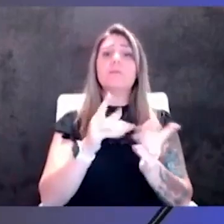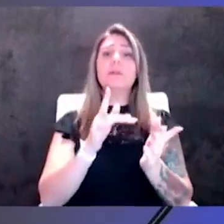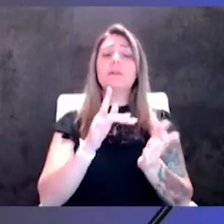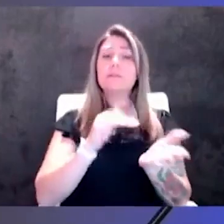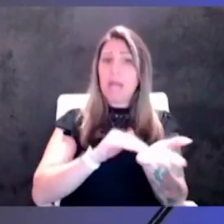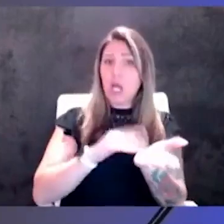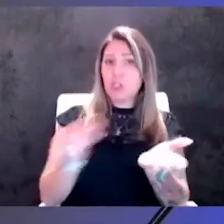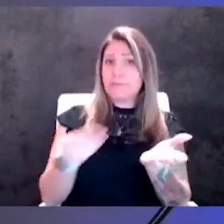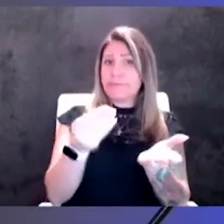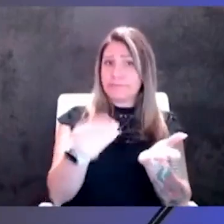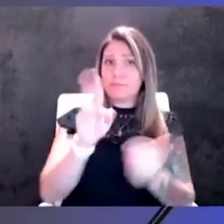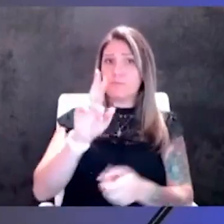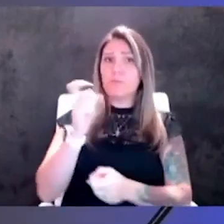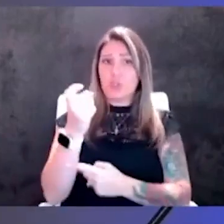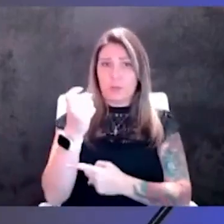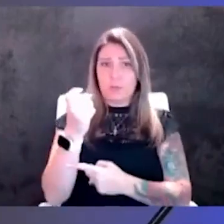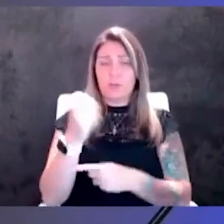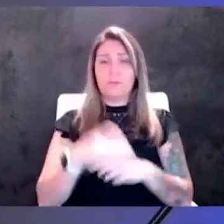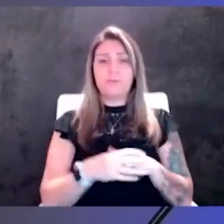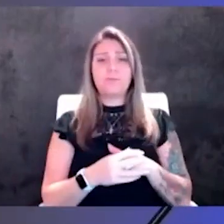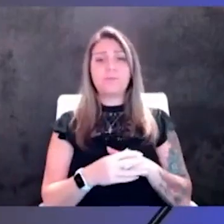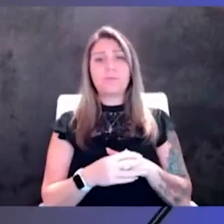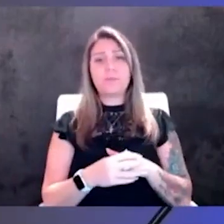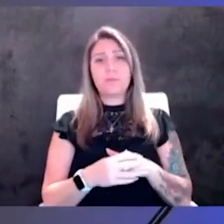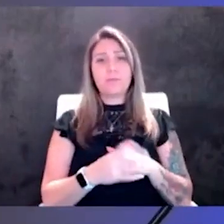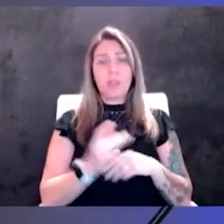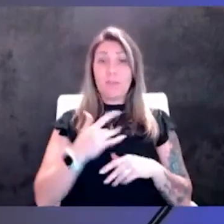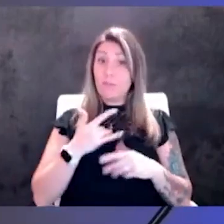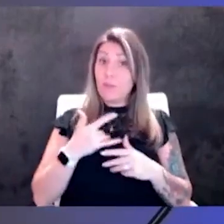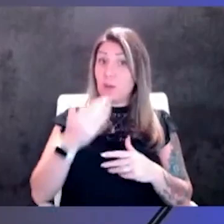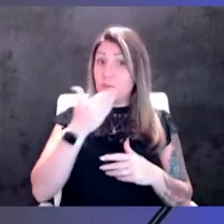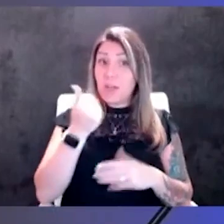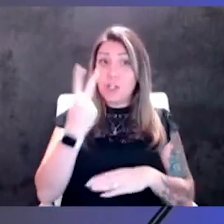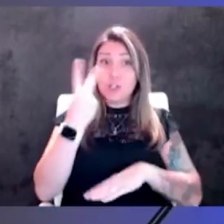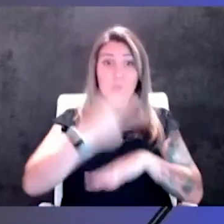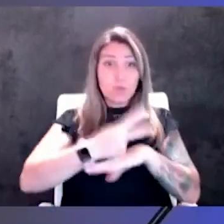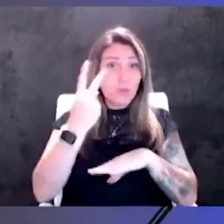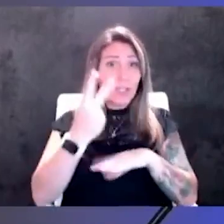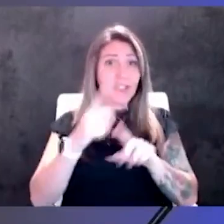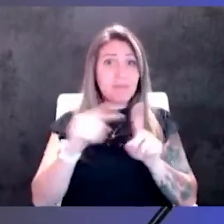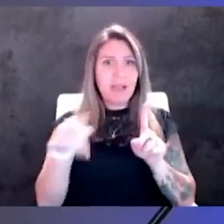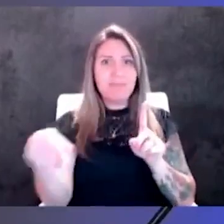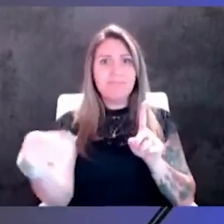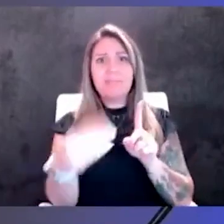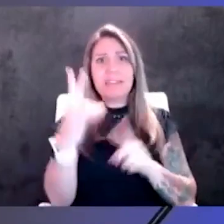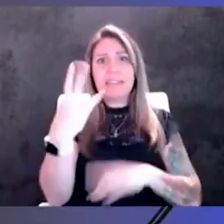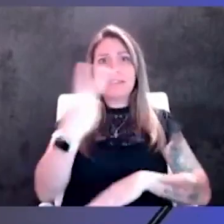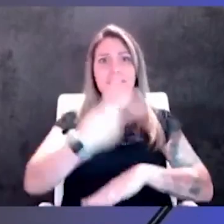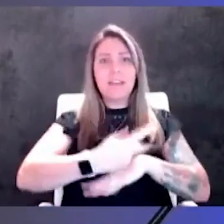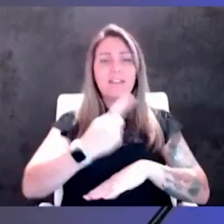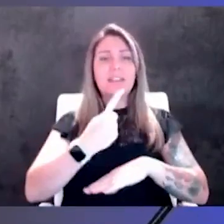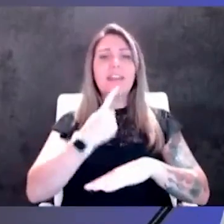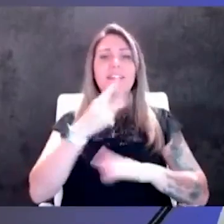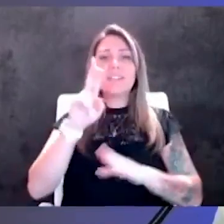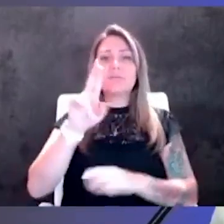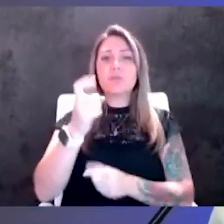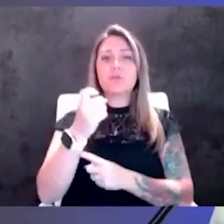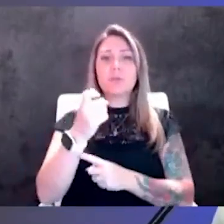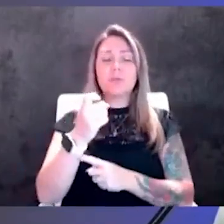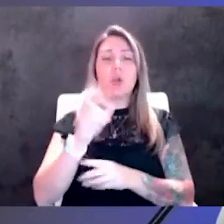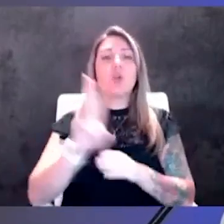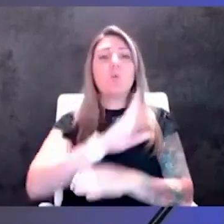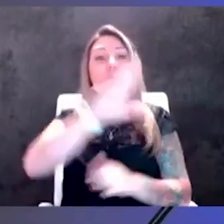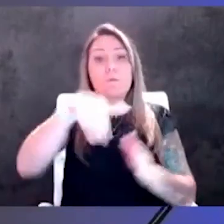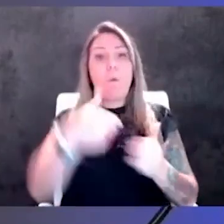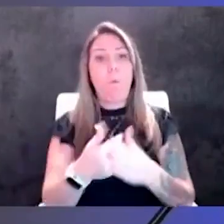prescription and you feel better in 2 days, but he gave you a 7-day prescription, take the whole prescription. One